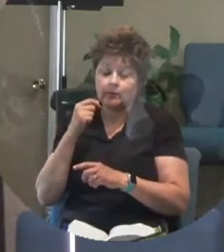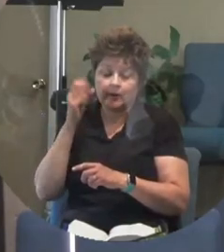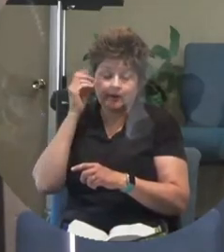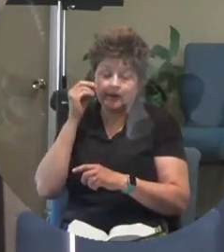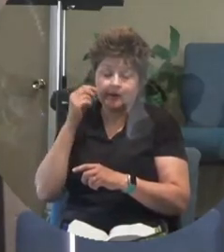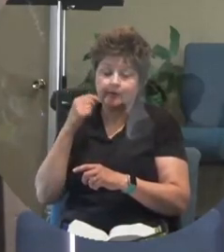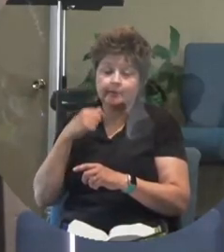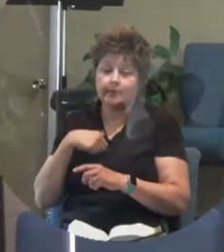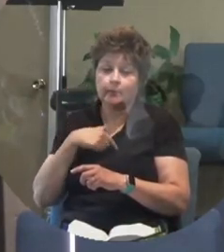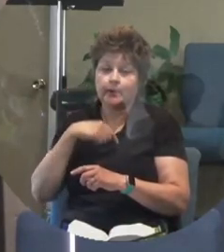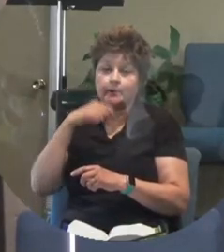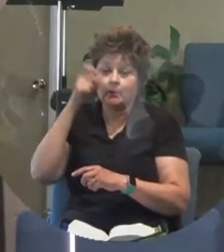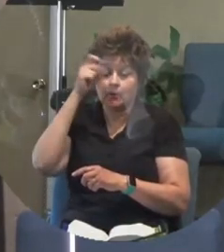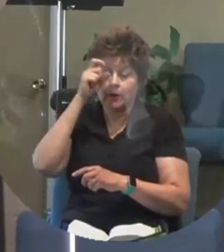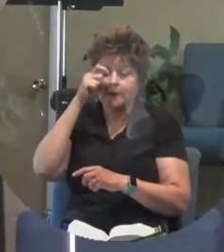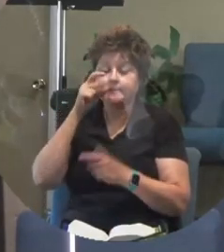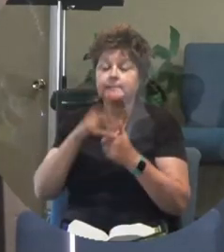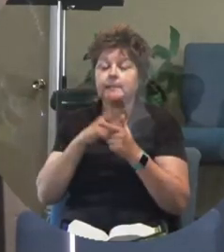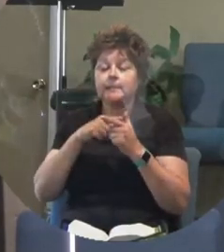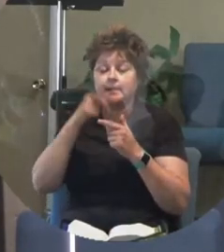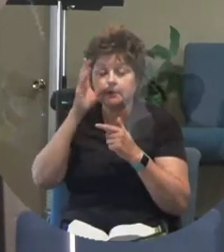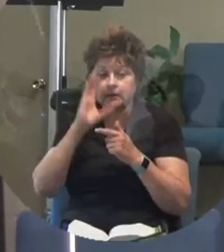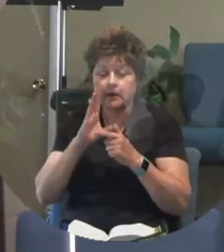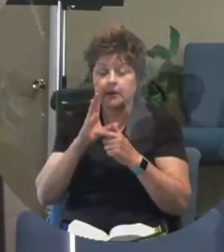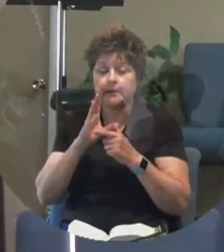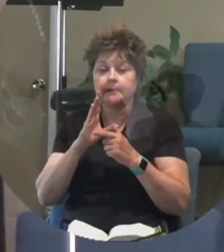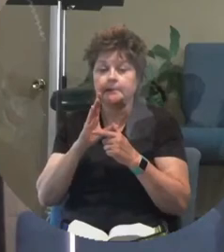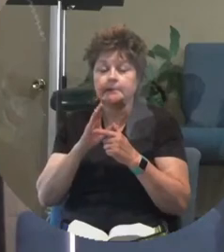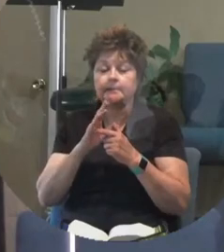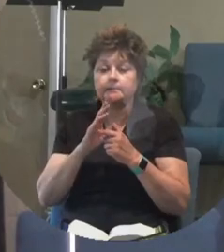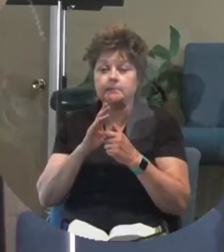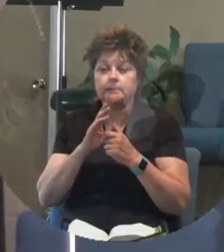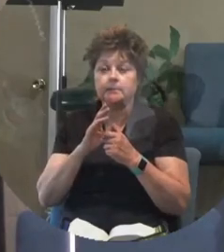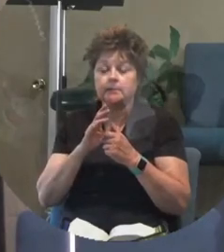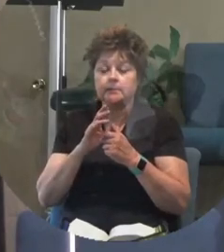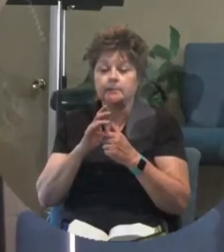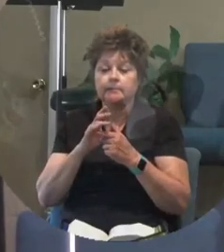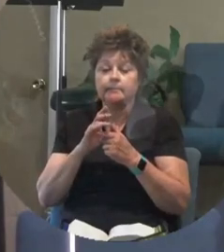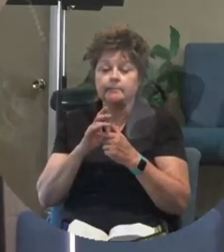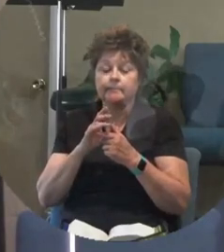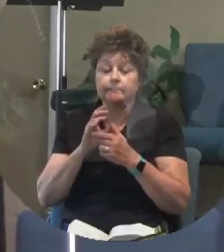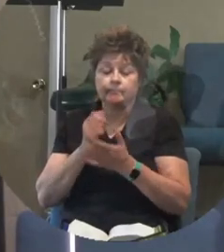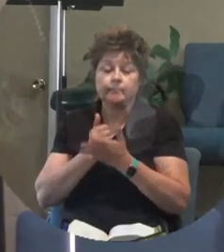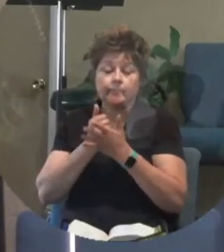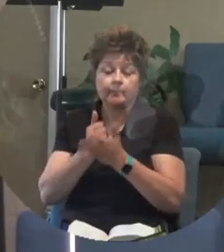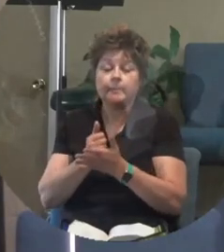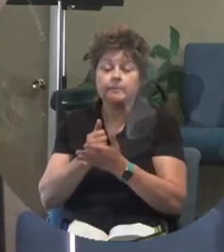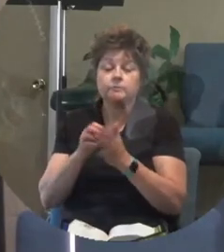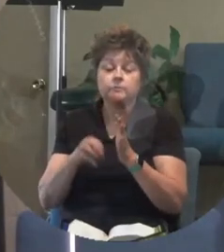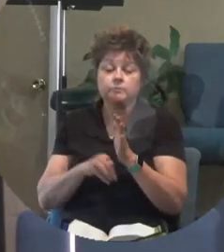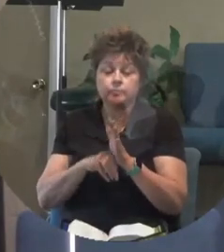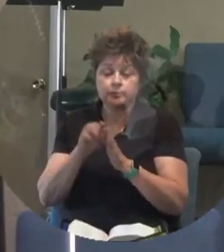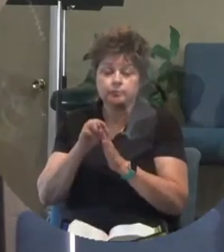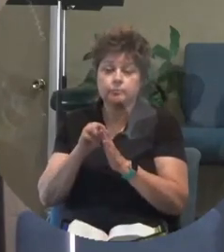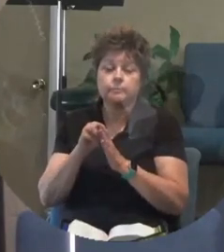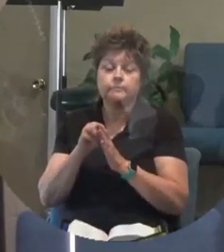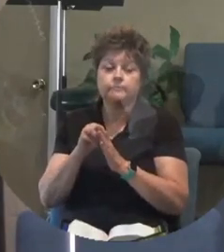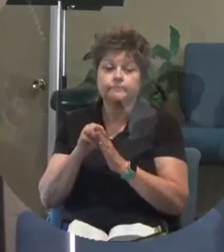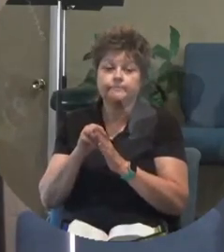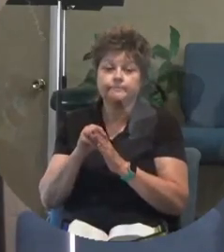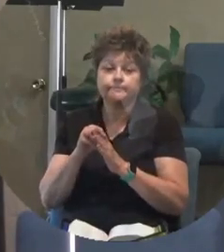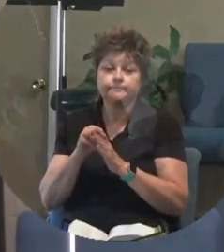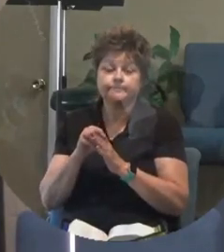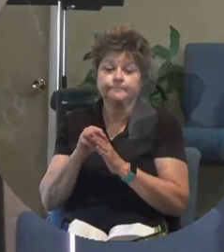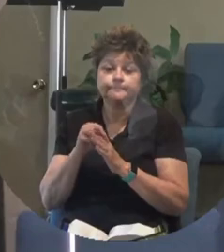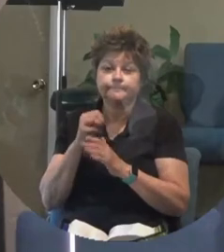God's bringing about that healing, that maturing is really what that verse says, talks about, is that nurturing.